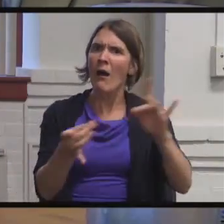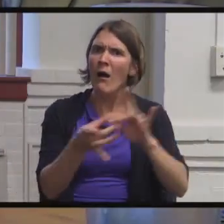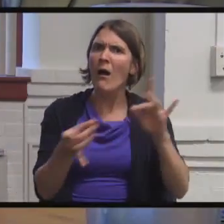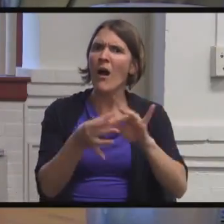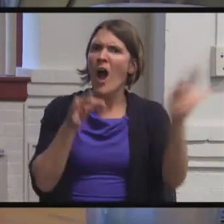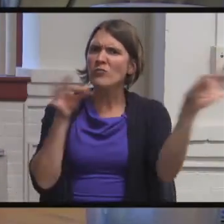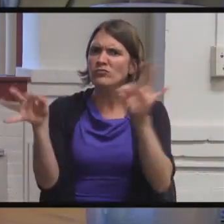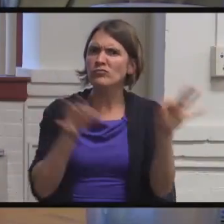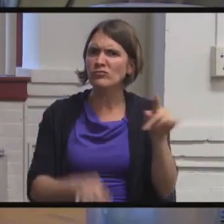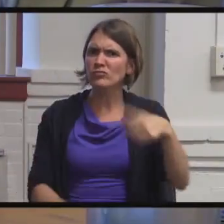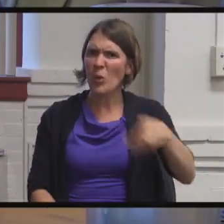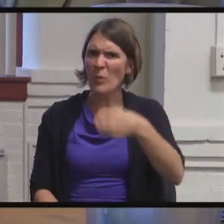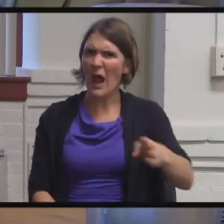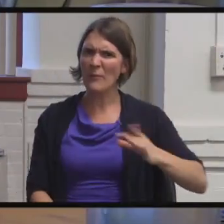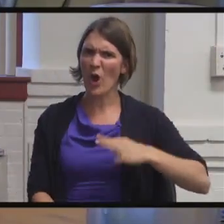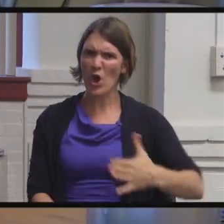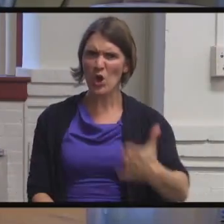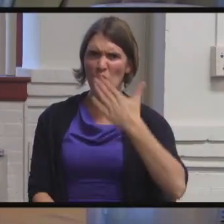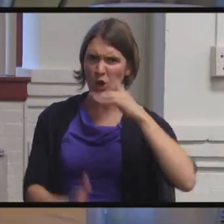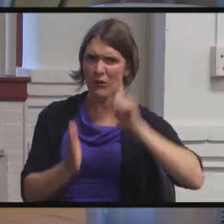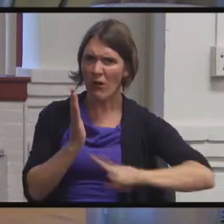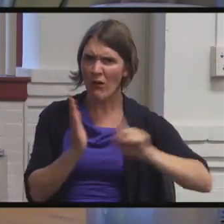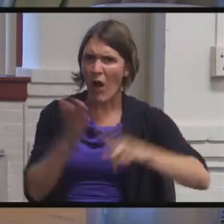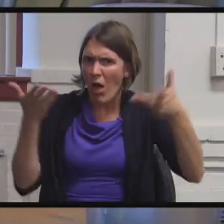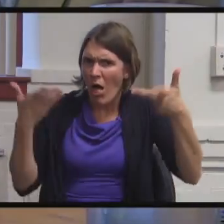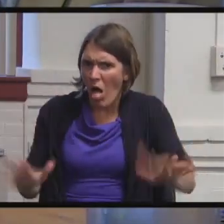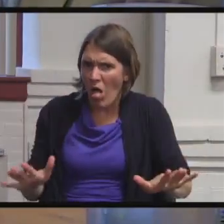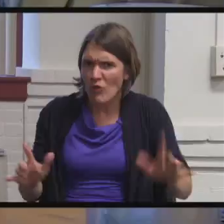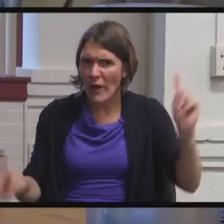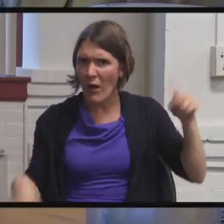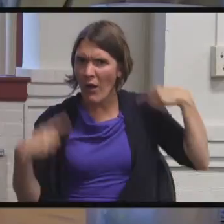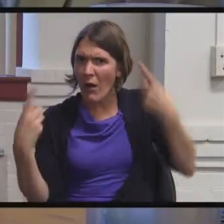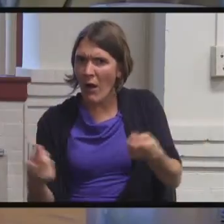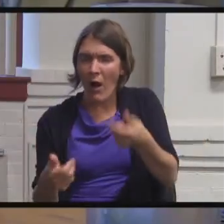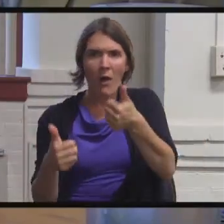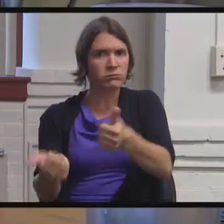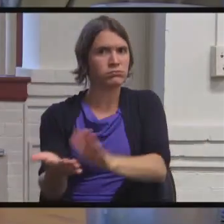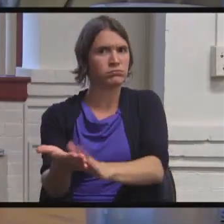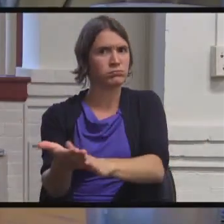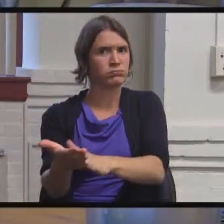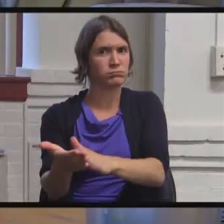much good work has been done around Brownfields in Brattleboro. Some